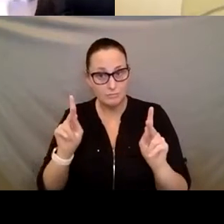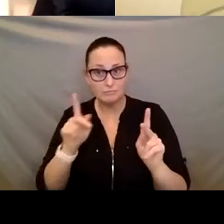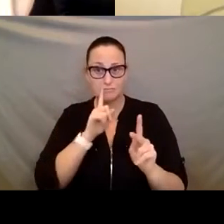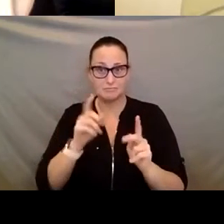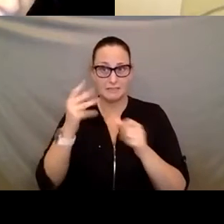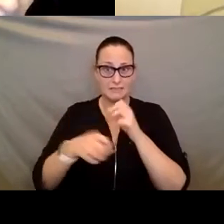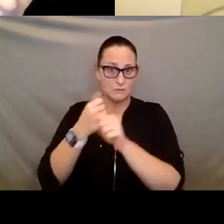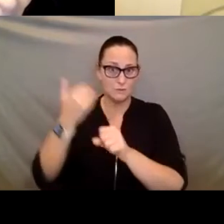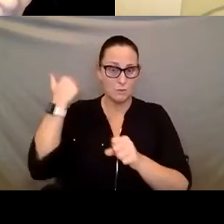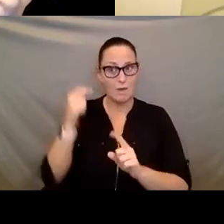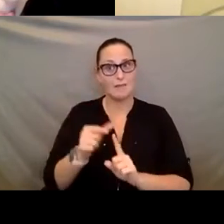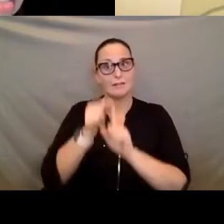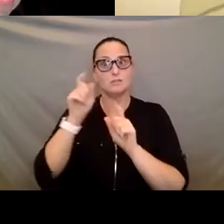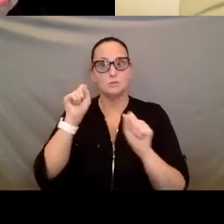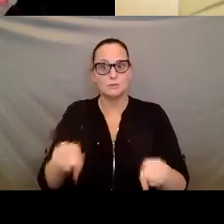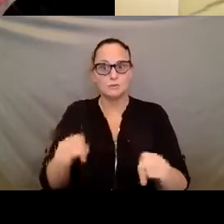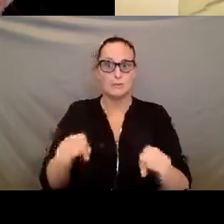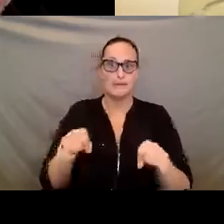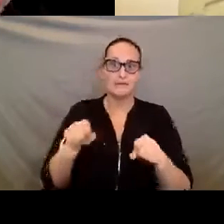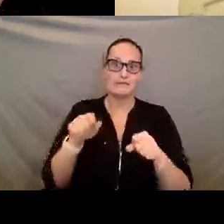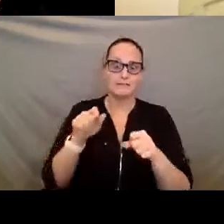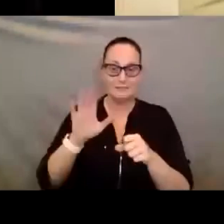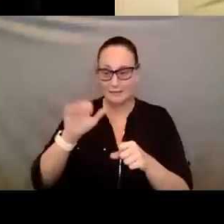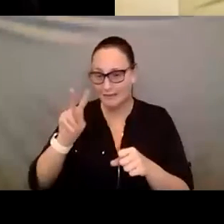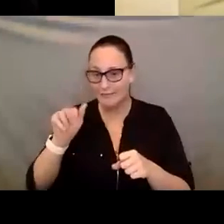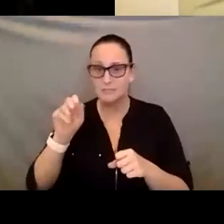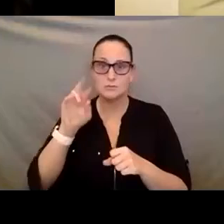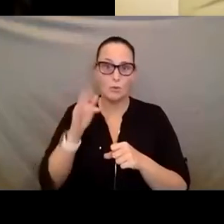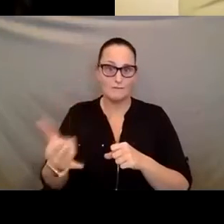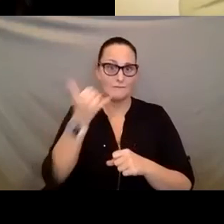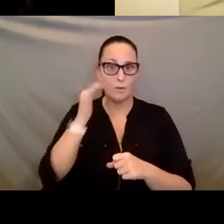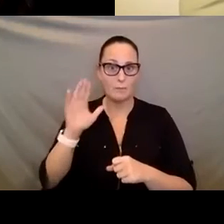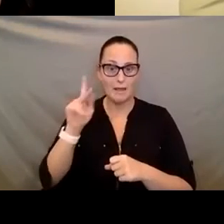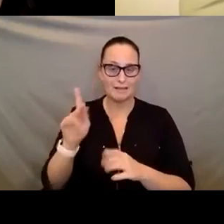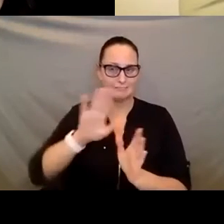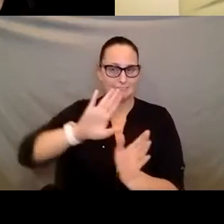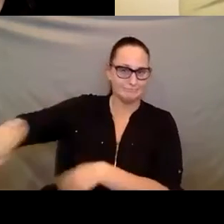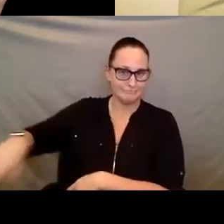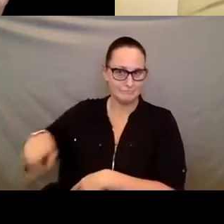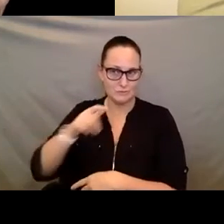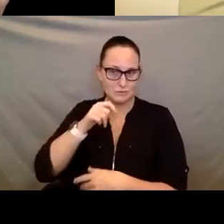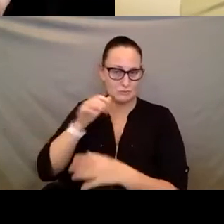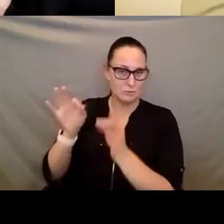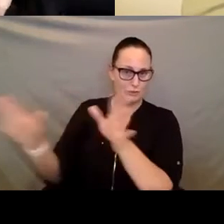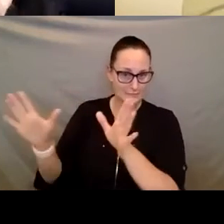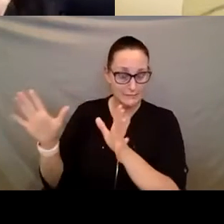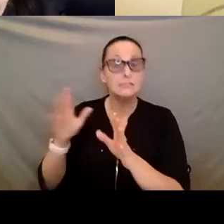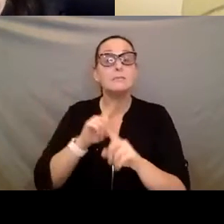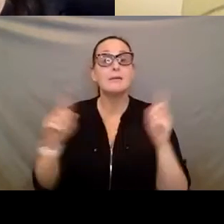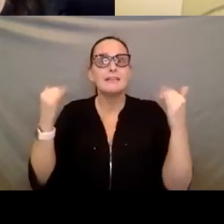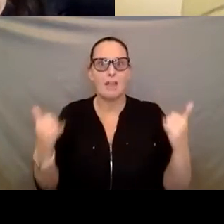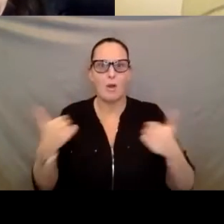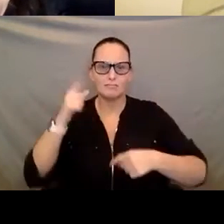kind of like, unless you could canvas or phone bank, you're like dead to me as a volunteer. But now we have a wide variety